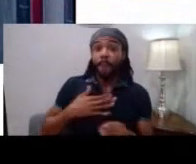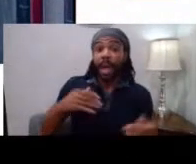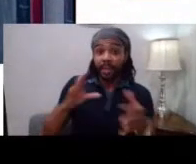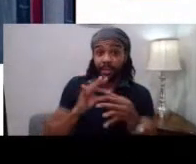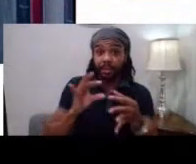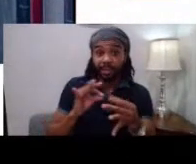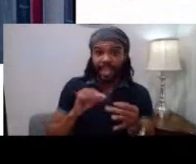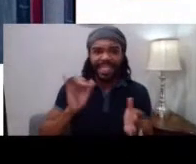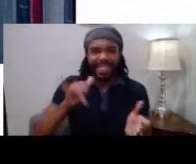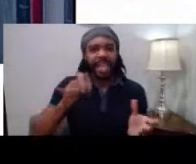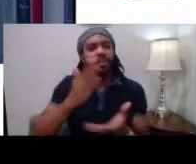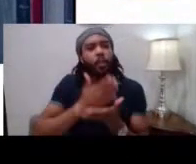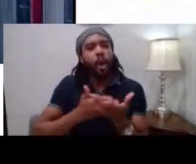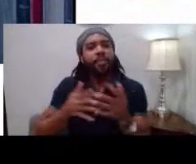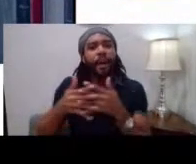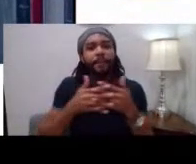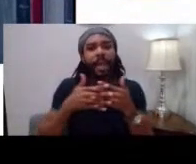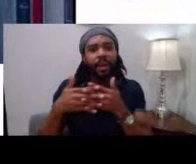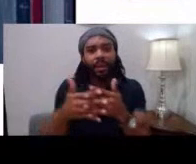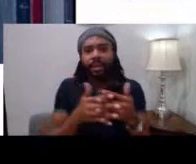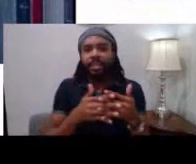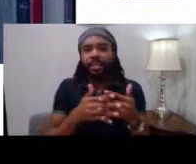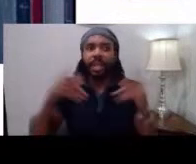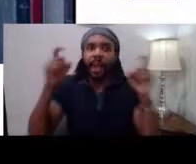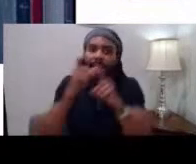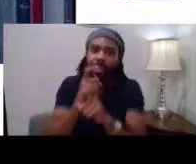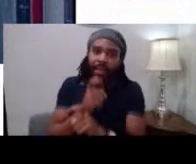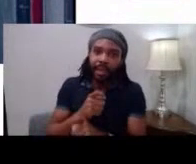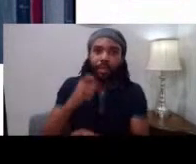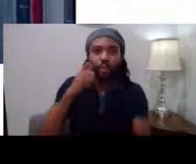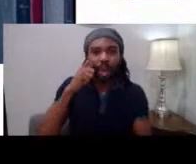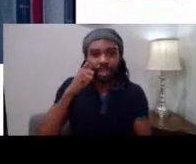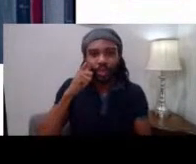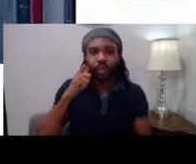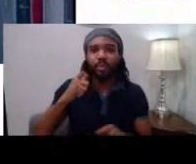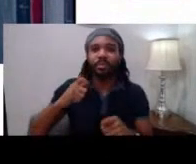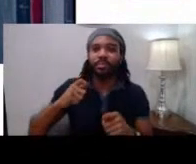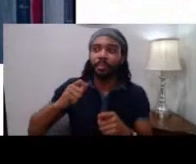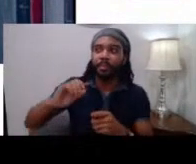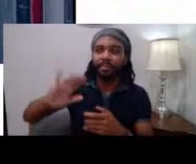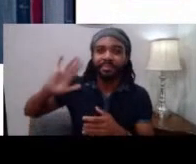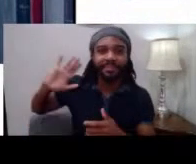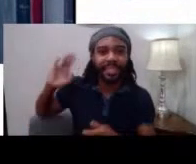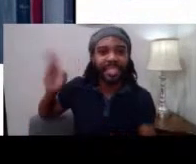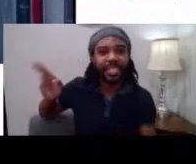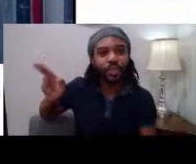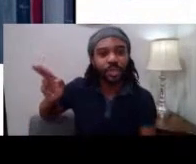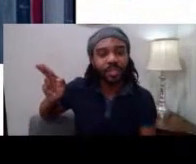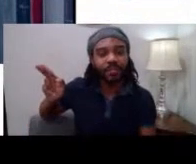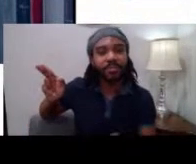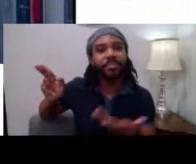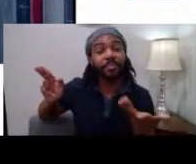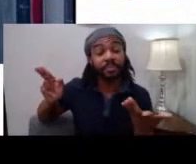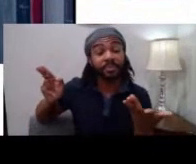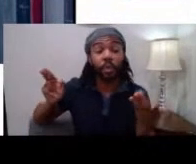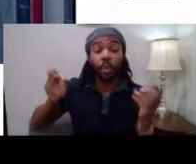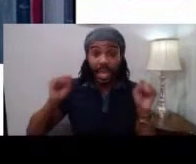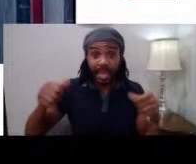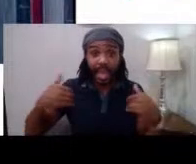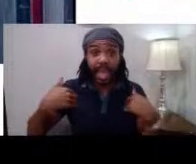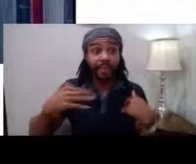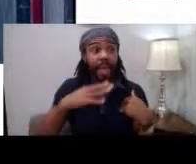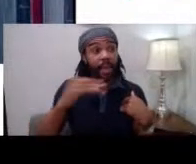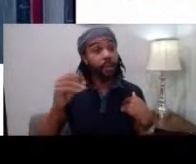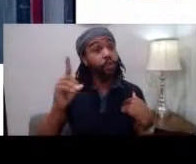America's complicated racial past. We can have and do have a great country, and we need for it